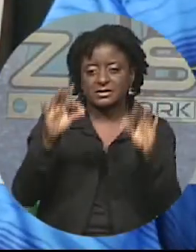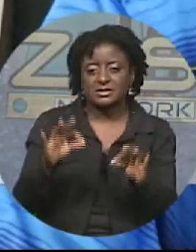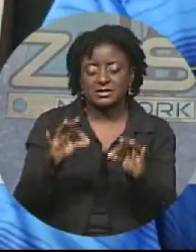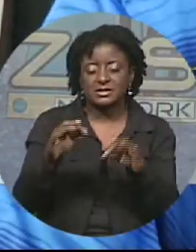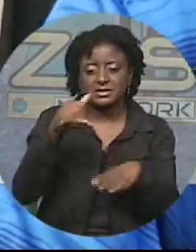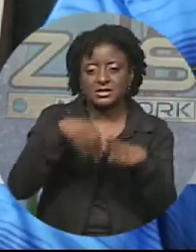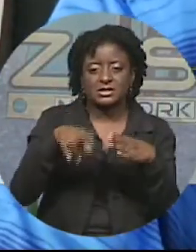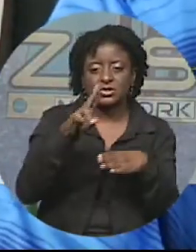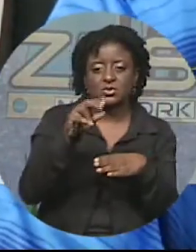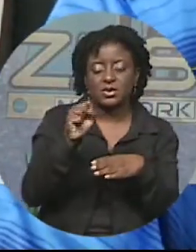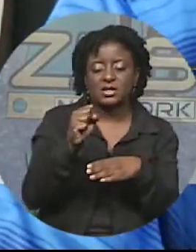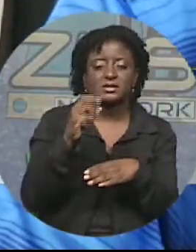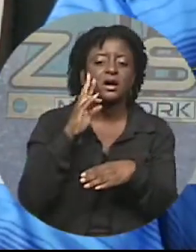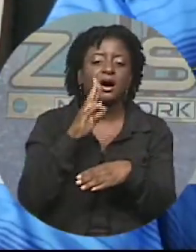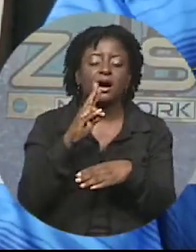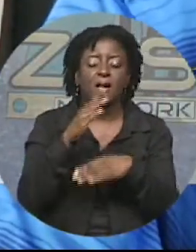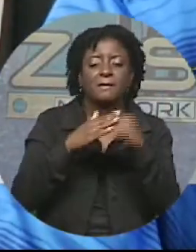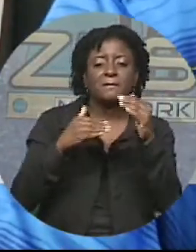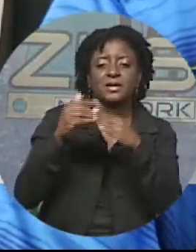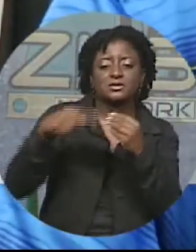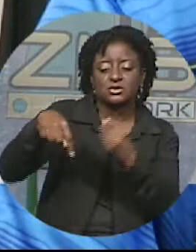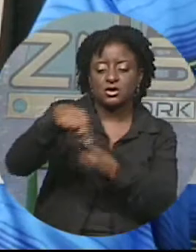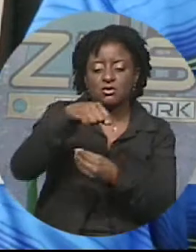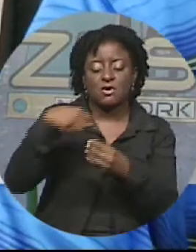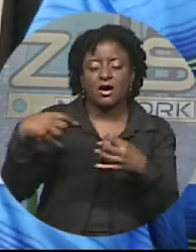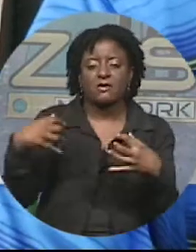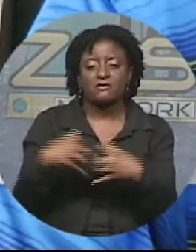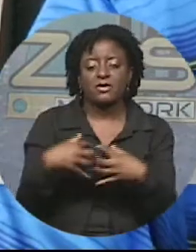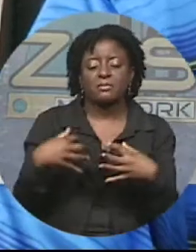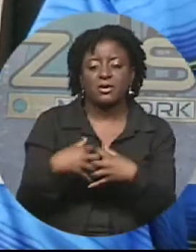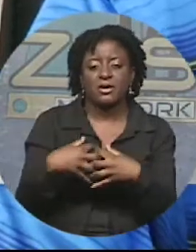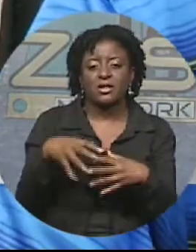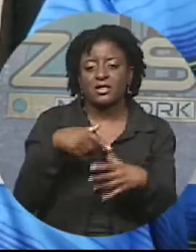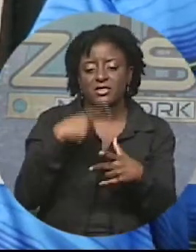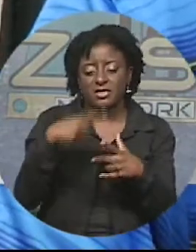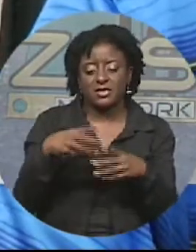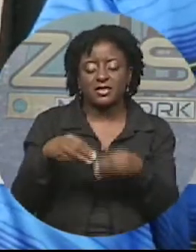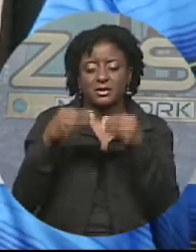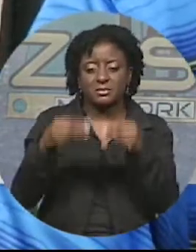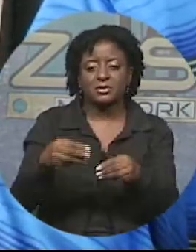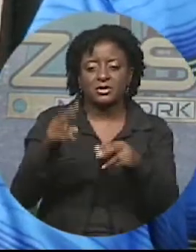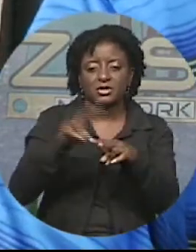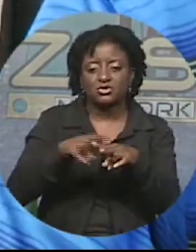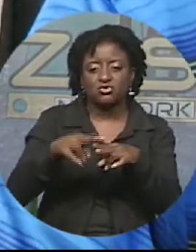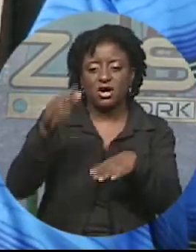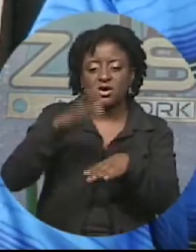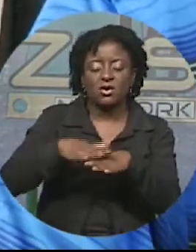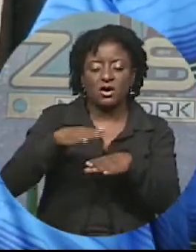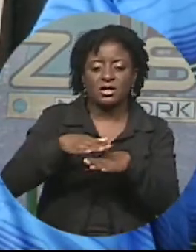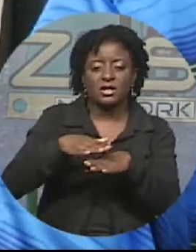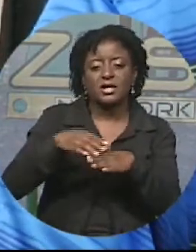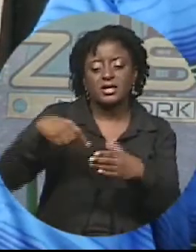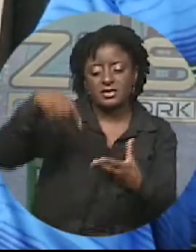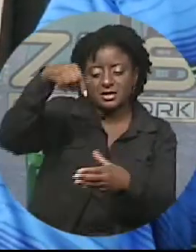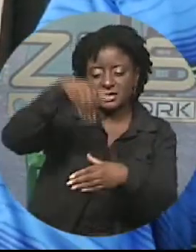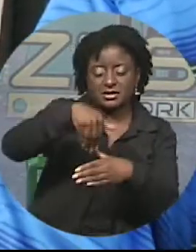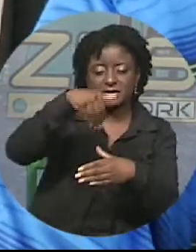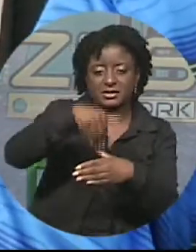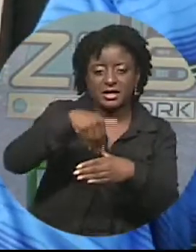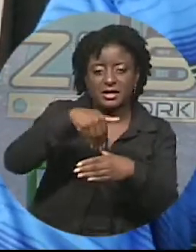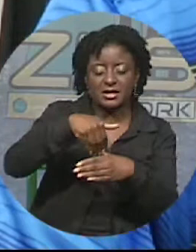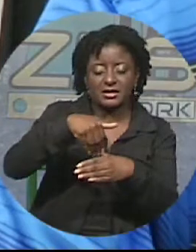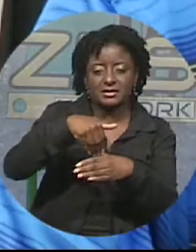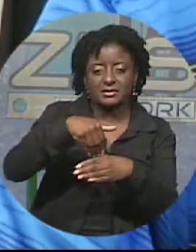around football, and then they put a track on the inside, and then some of the throwing events and others are not as adequately